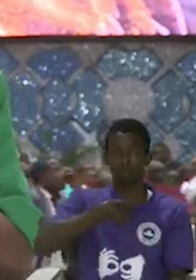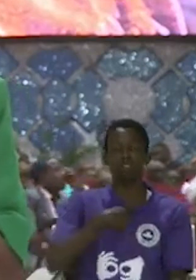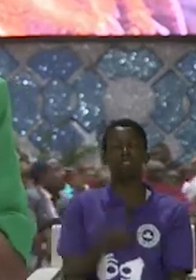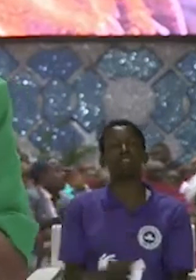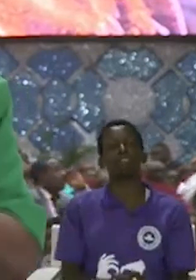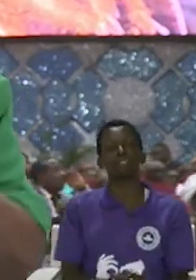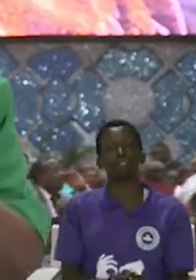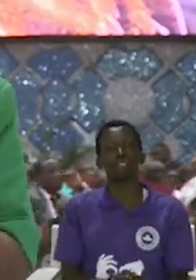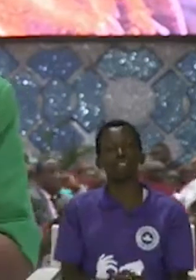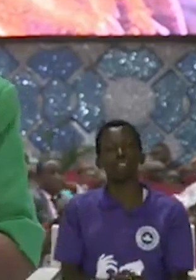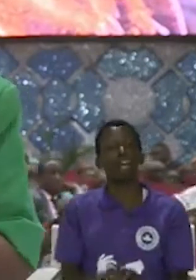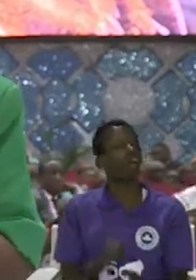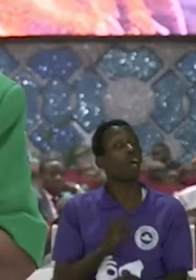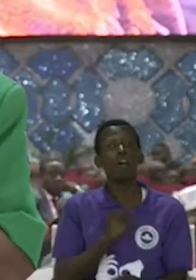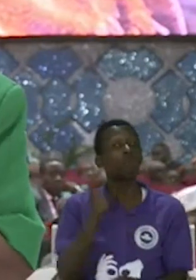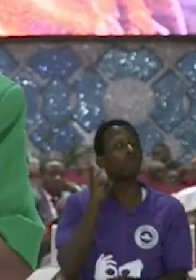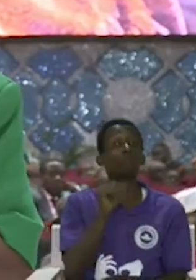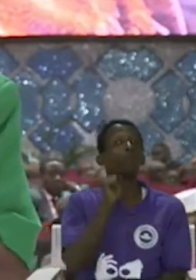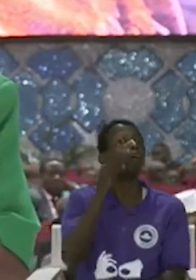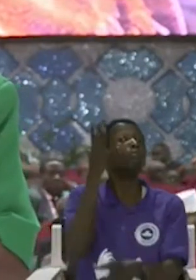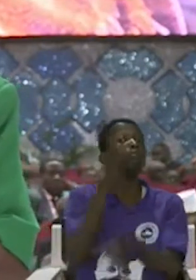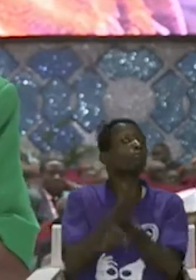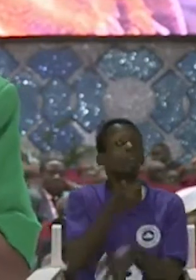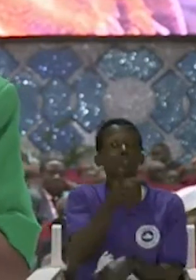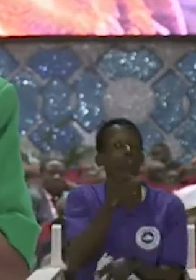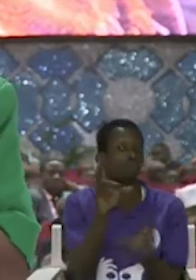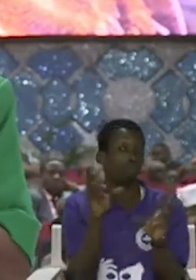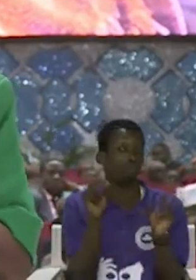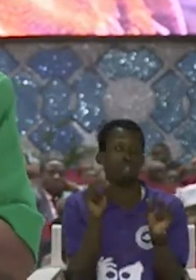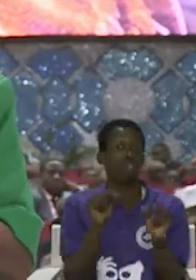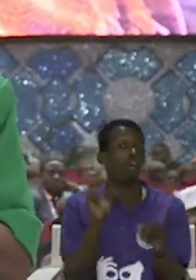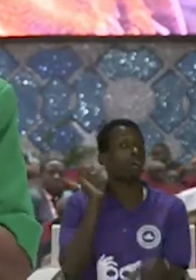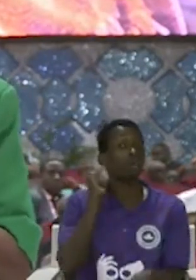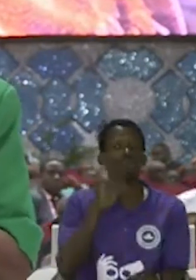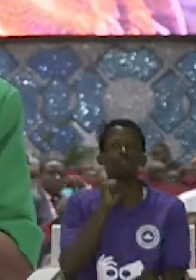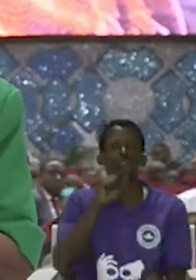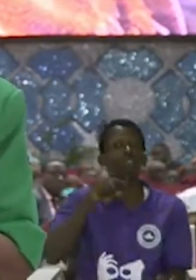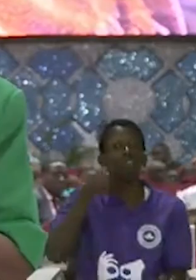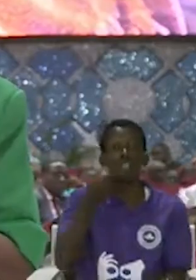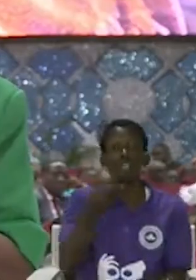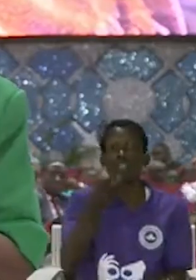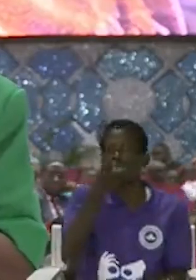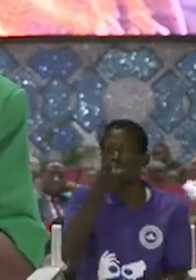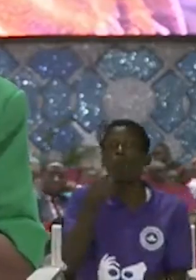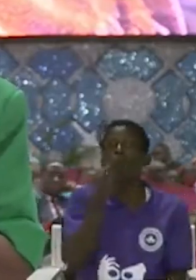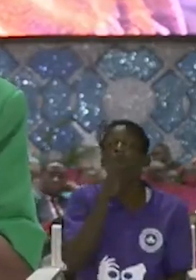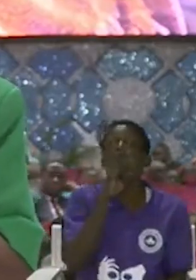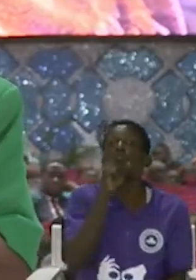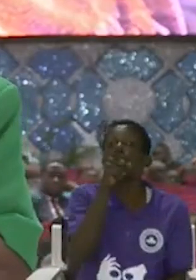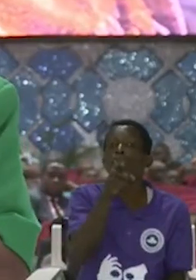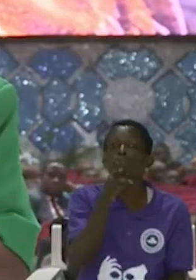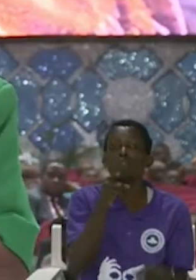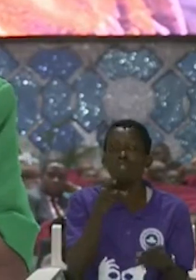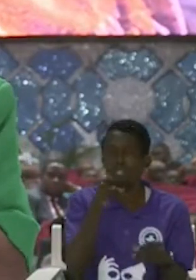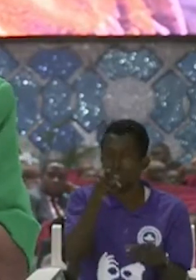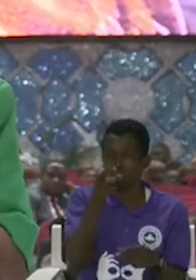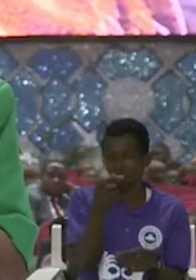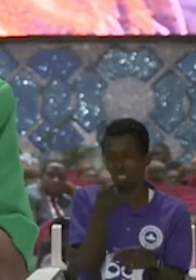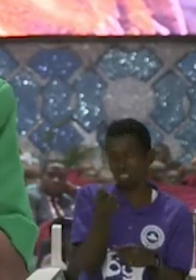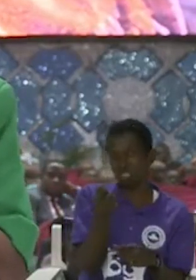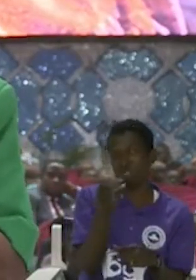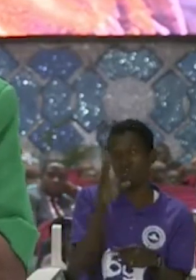I won't chase you away. I won't say, who are you? Don't you know I'm the general overseer? You little boy.